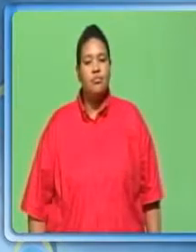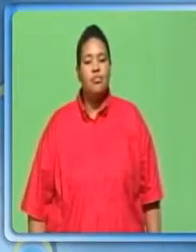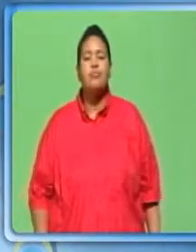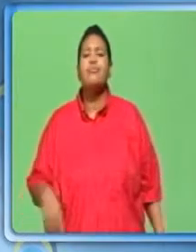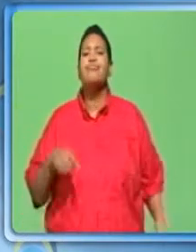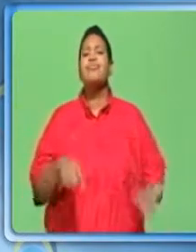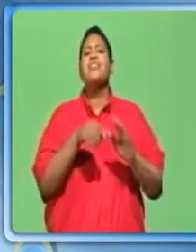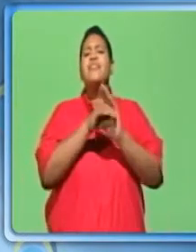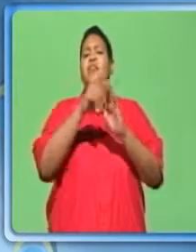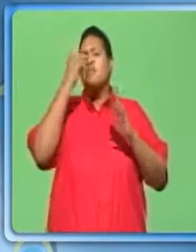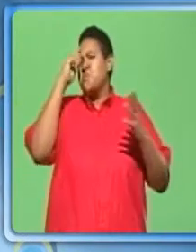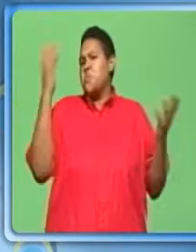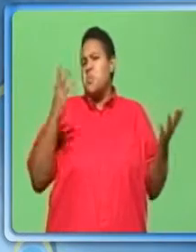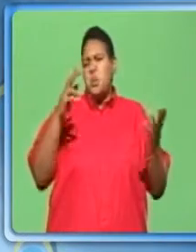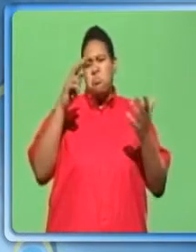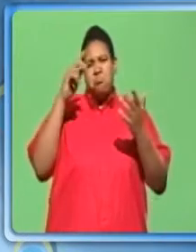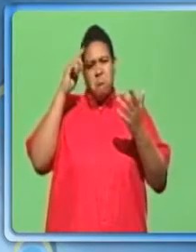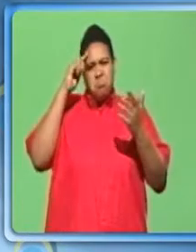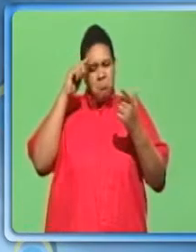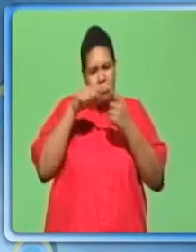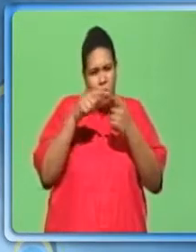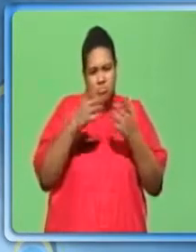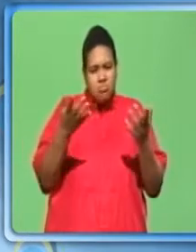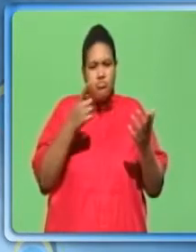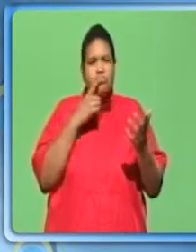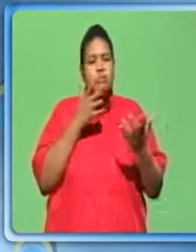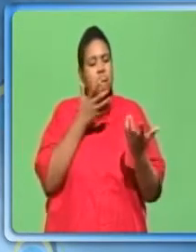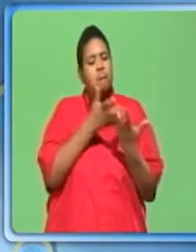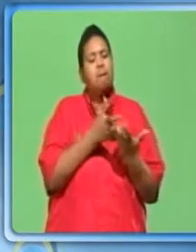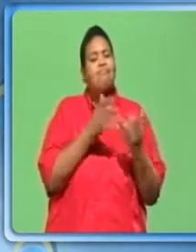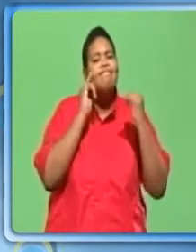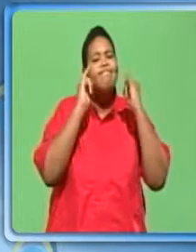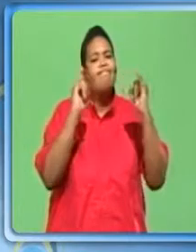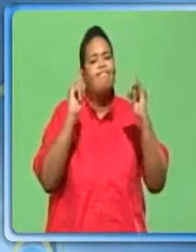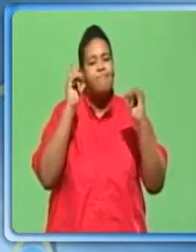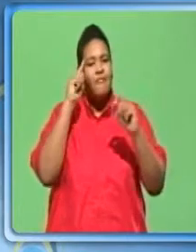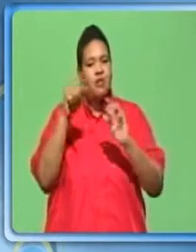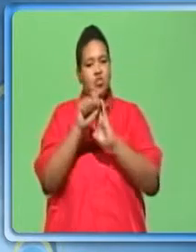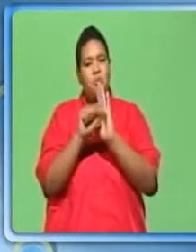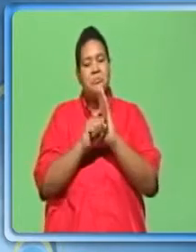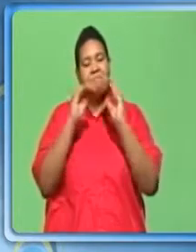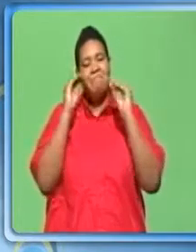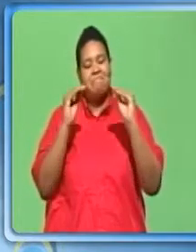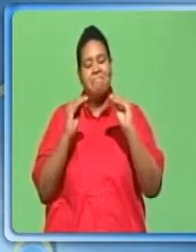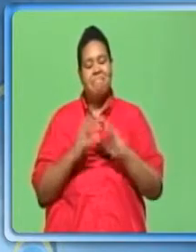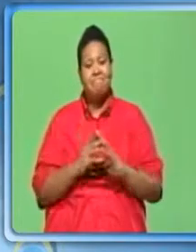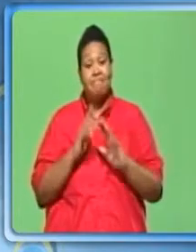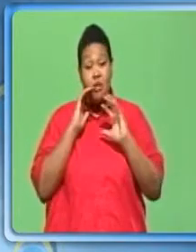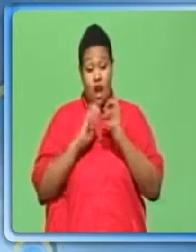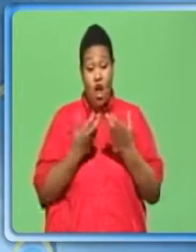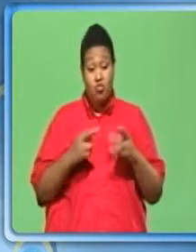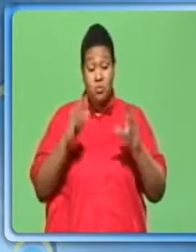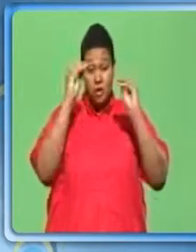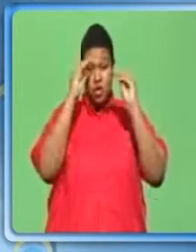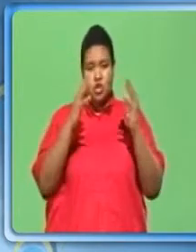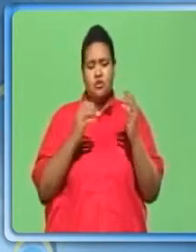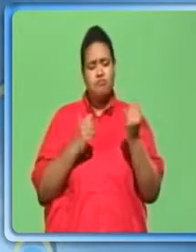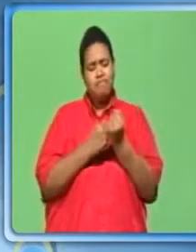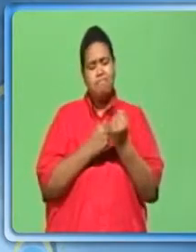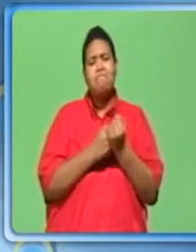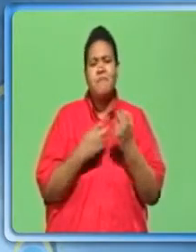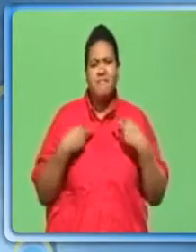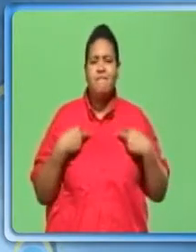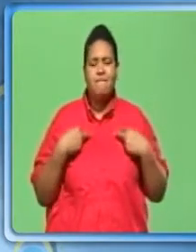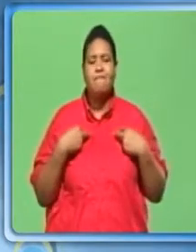These videos are intended to be used to complement the instruction of this subject, by classroom teachers as